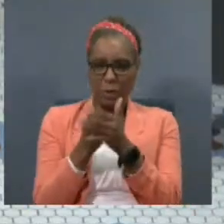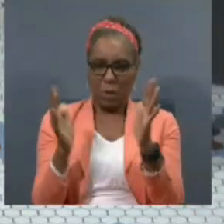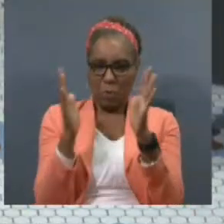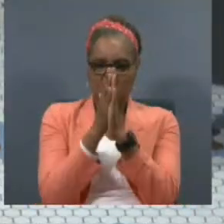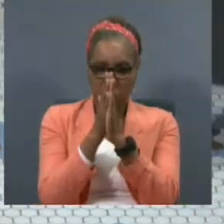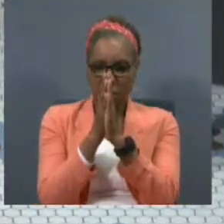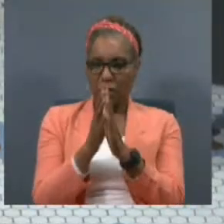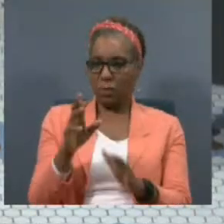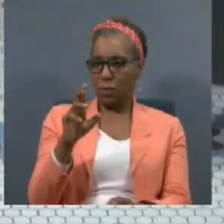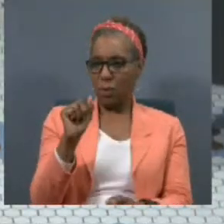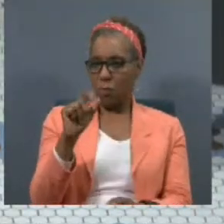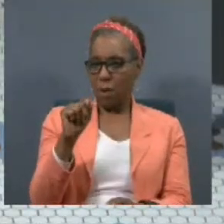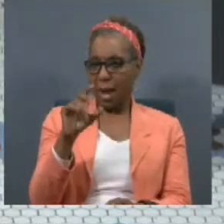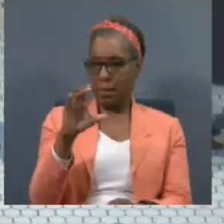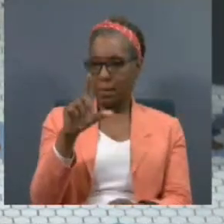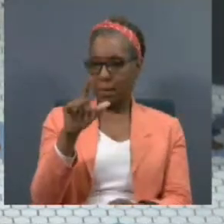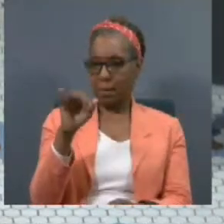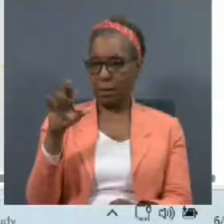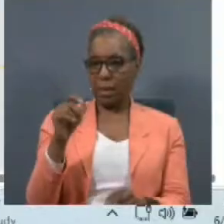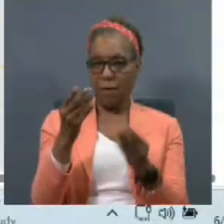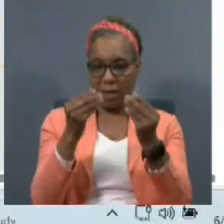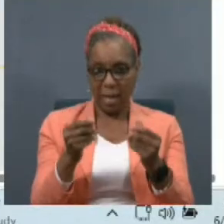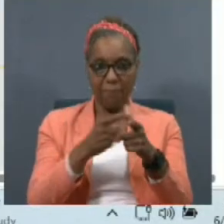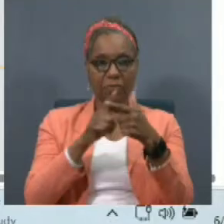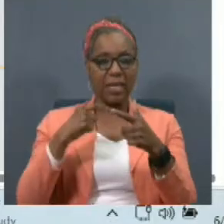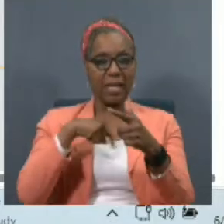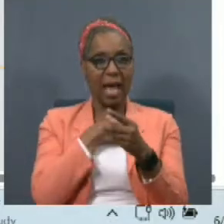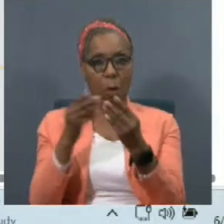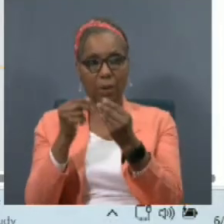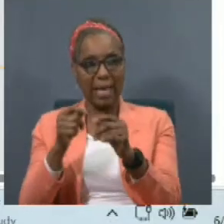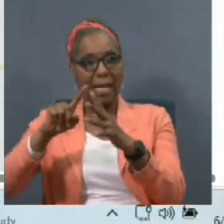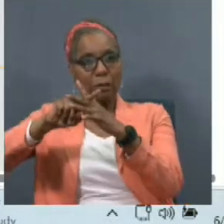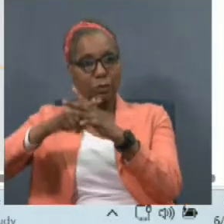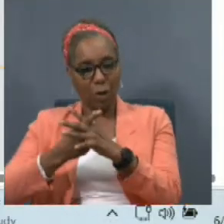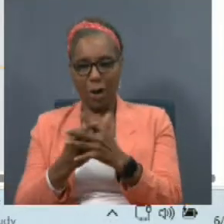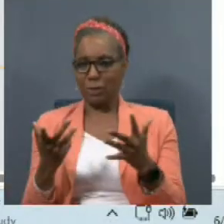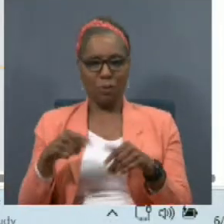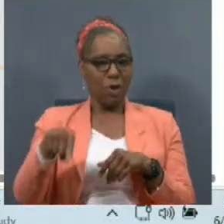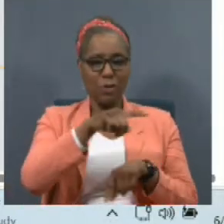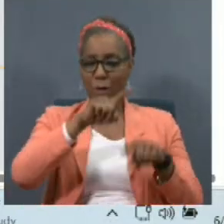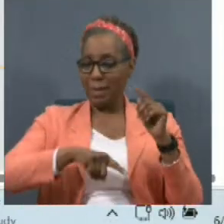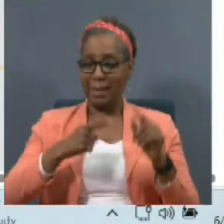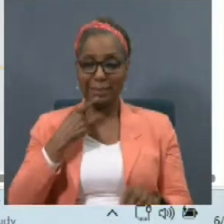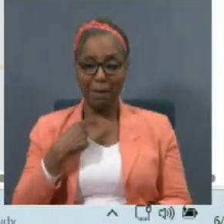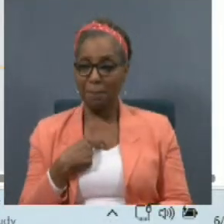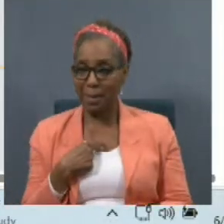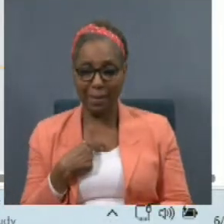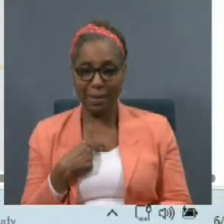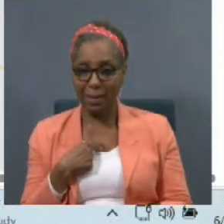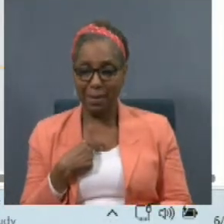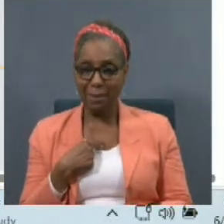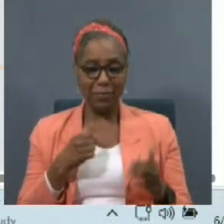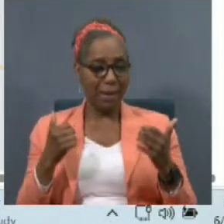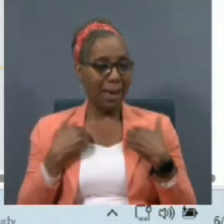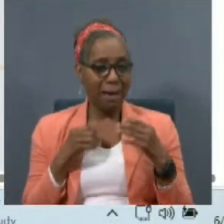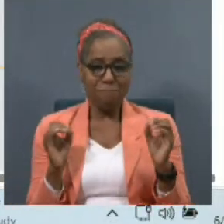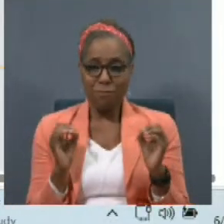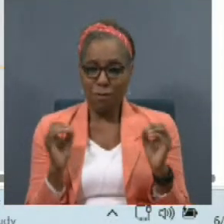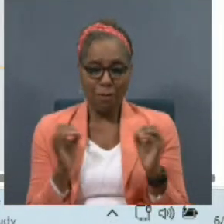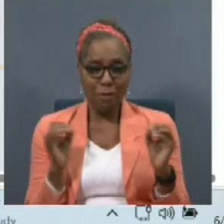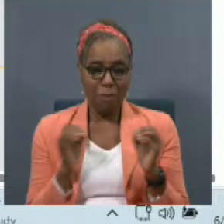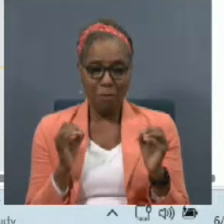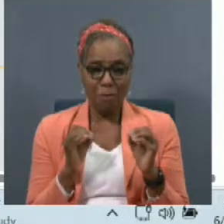the Ratcliffe's land, and then our land starts. So you can't tell me that there's not going to be